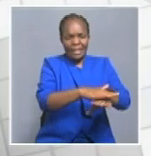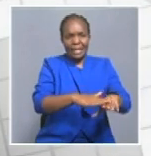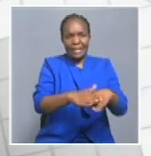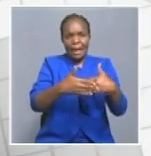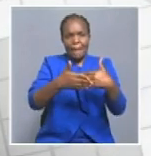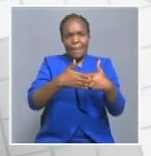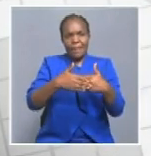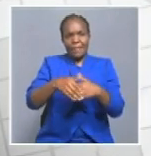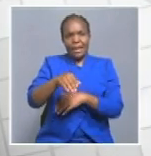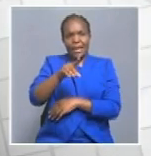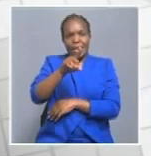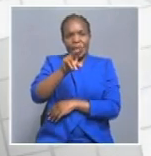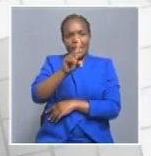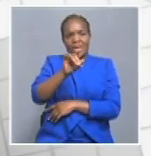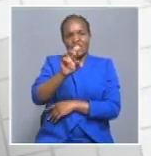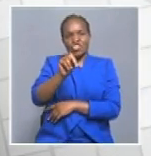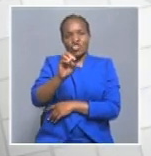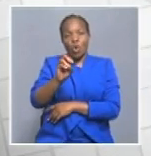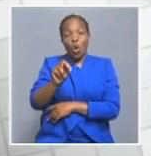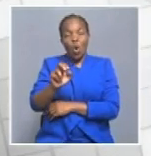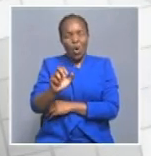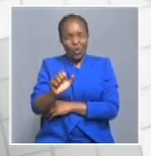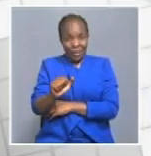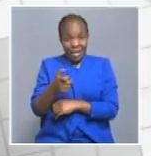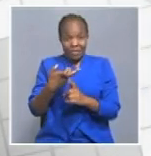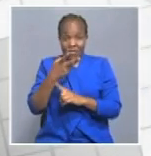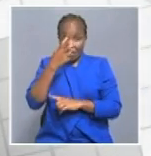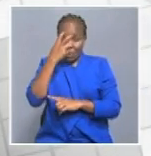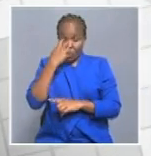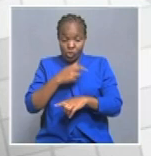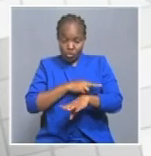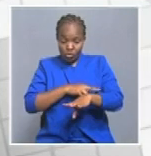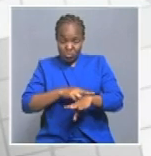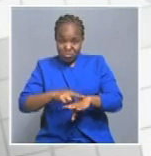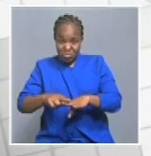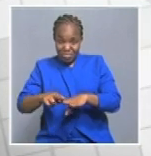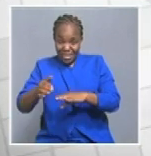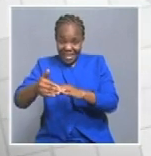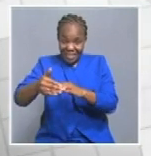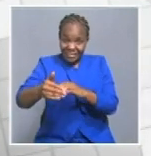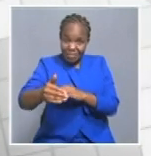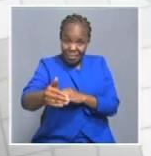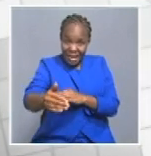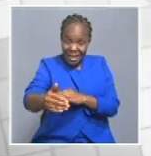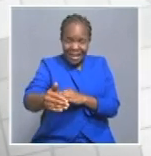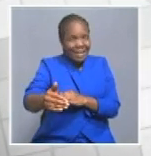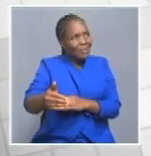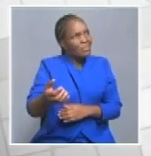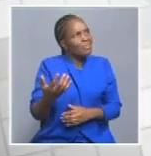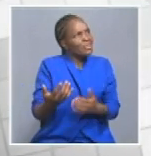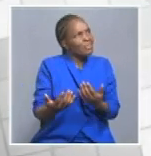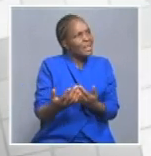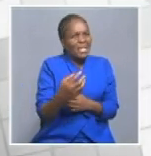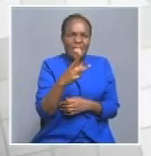Ndiona. From the third road to get to that village, it's just a space of about less than